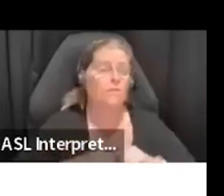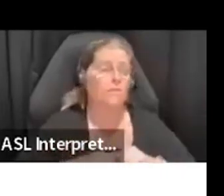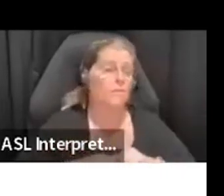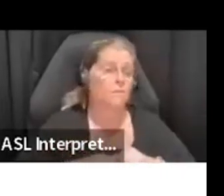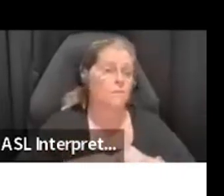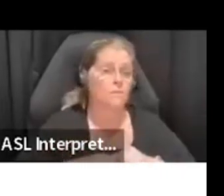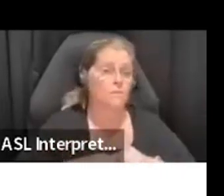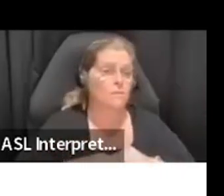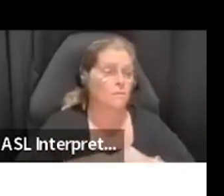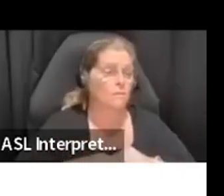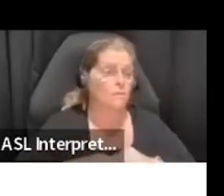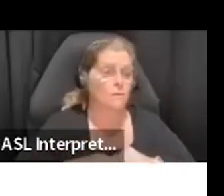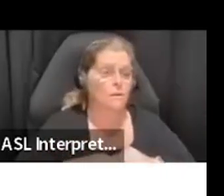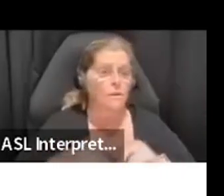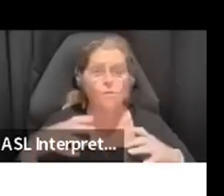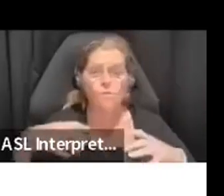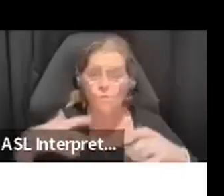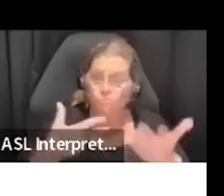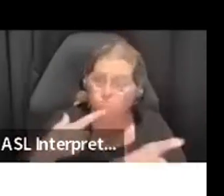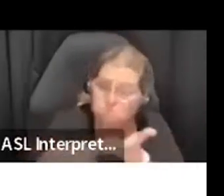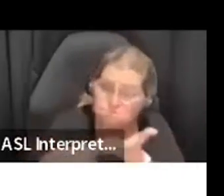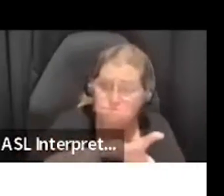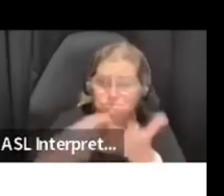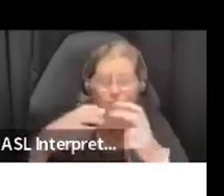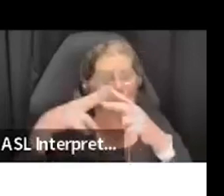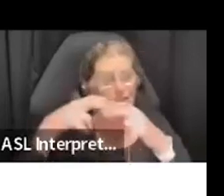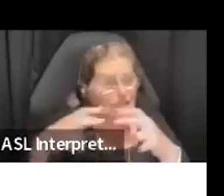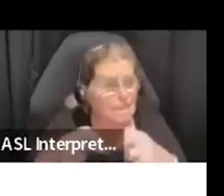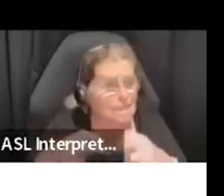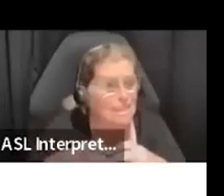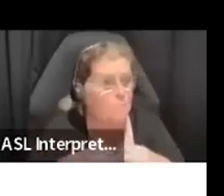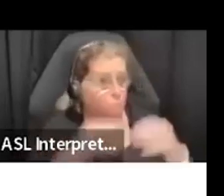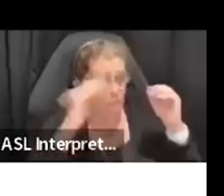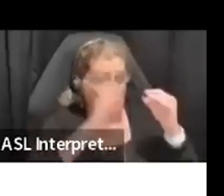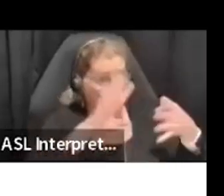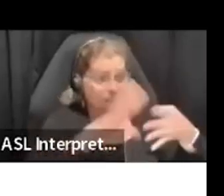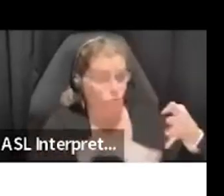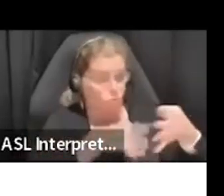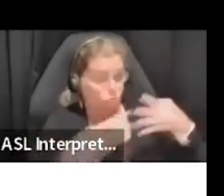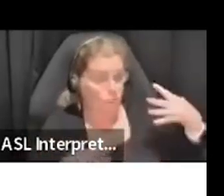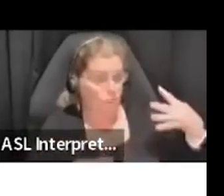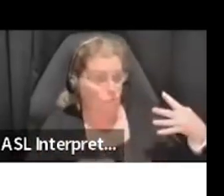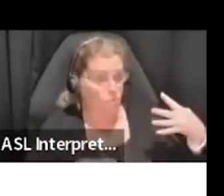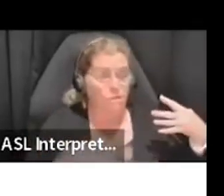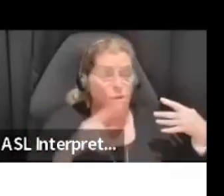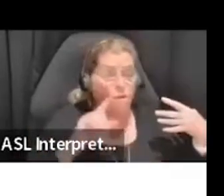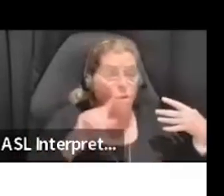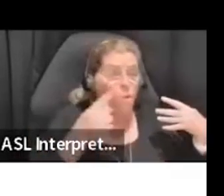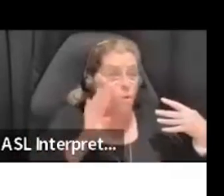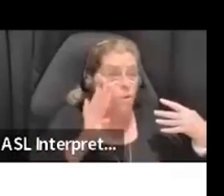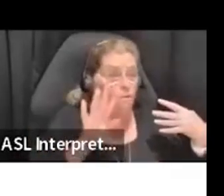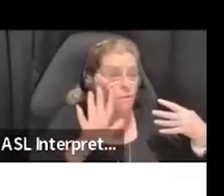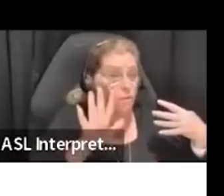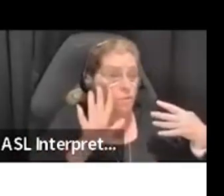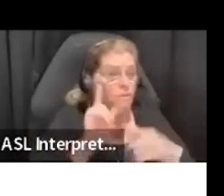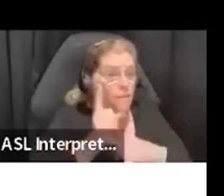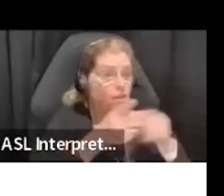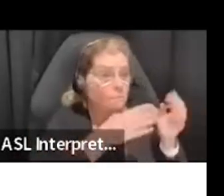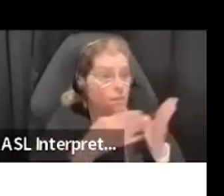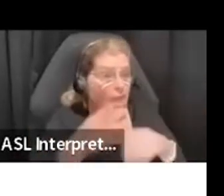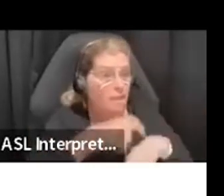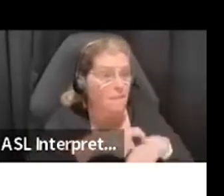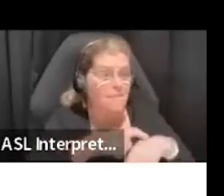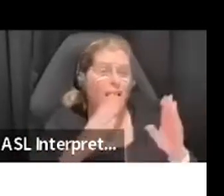debrief. And like when you look at a teacher schedule, if they only have a 45-minute planning, I think they need